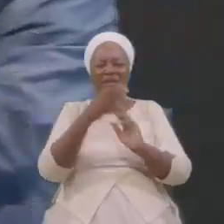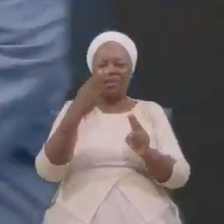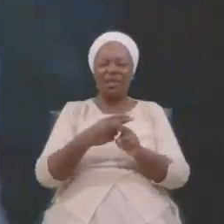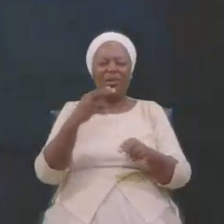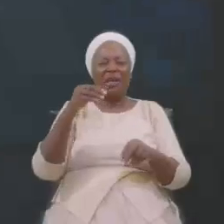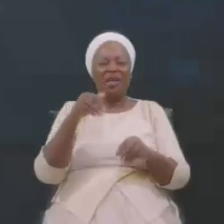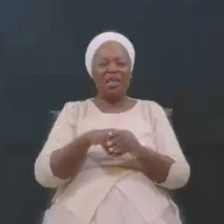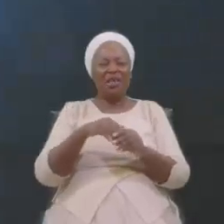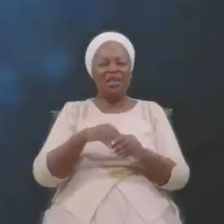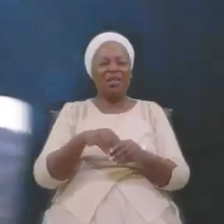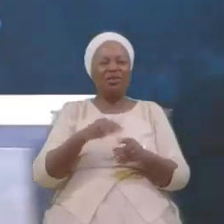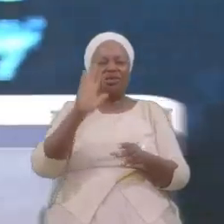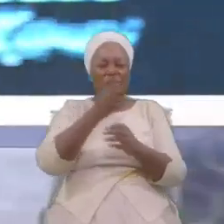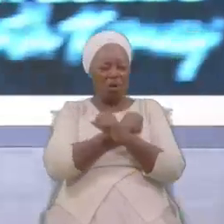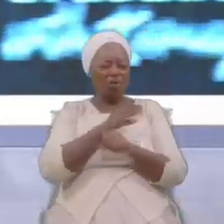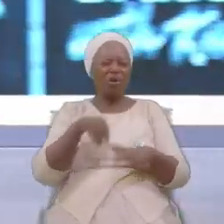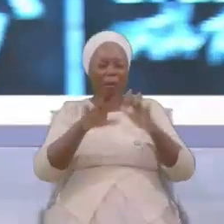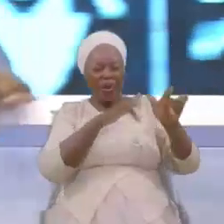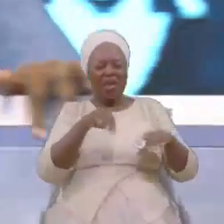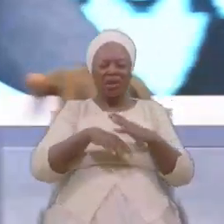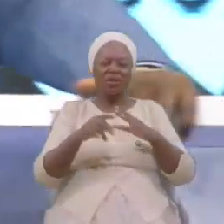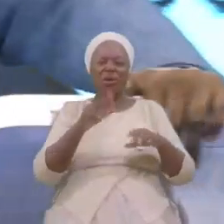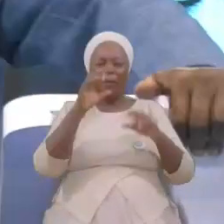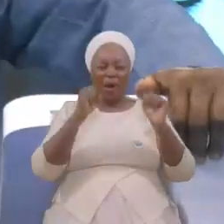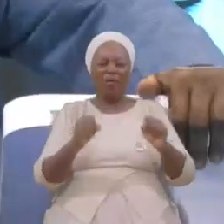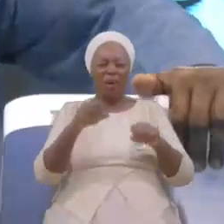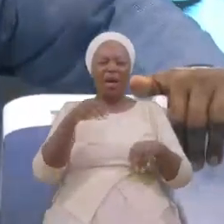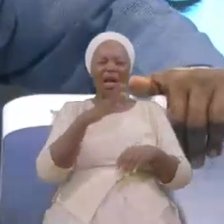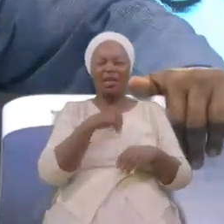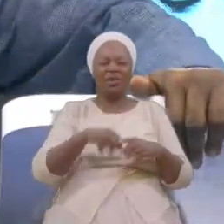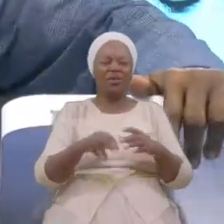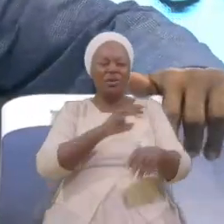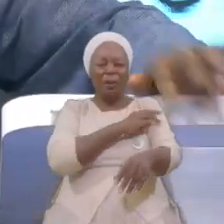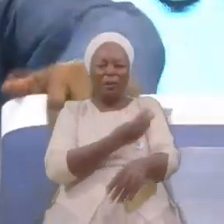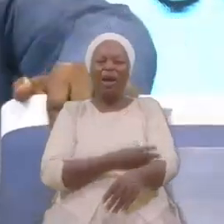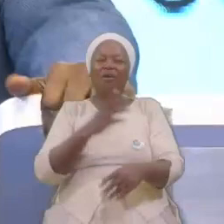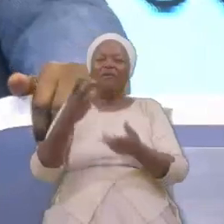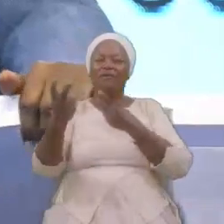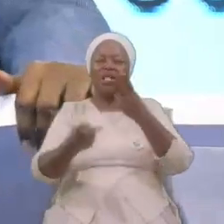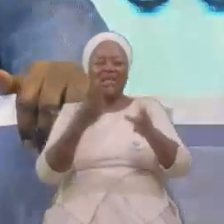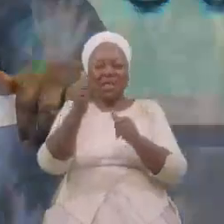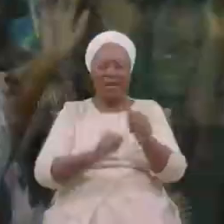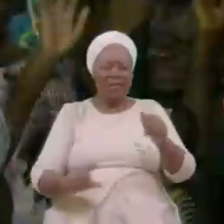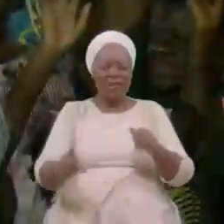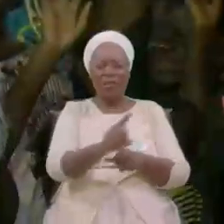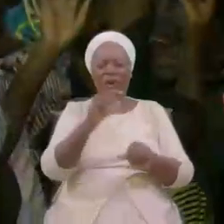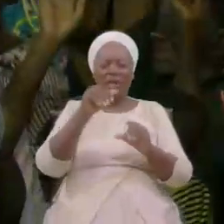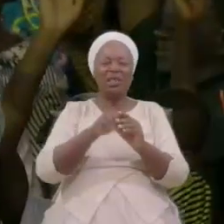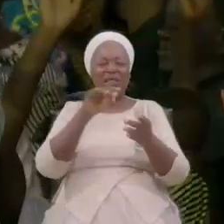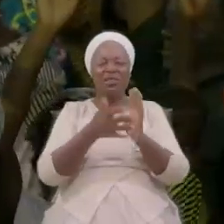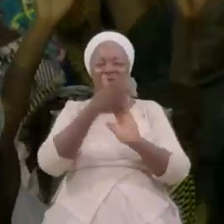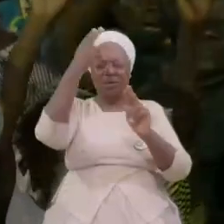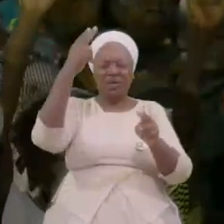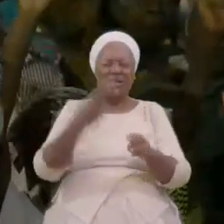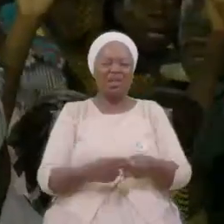in your mercy, your compassion, your power, your might, visit everyone in Jesus'